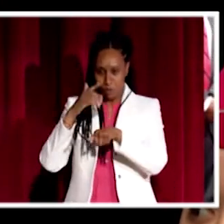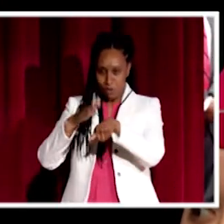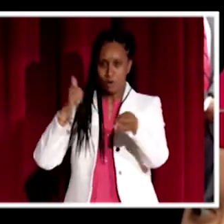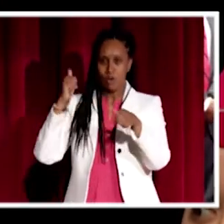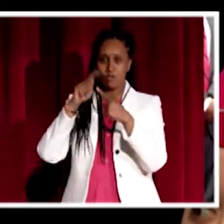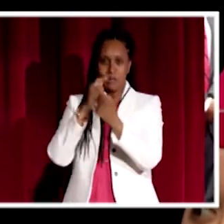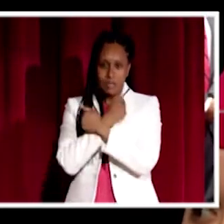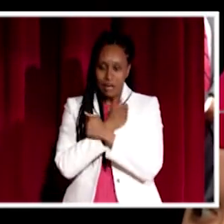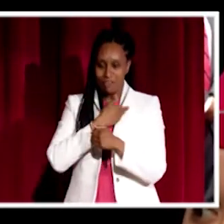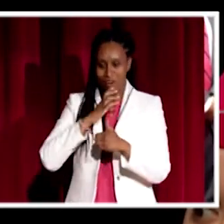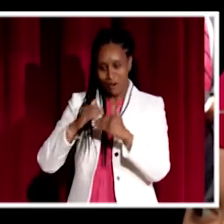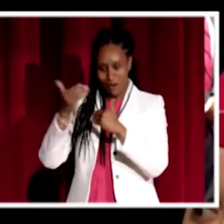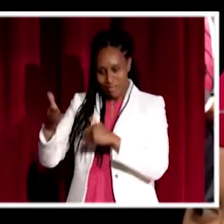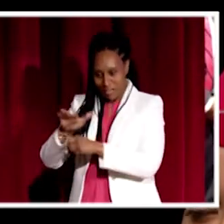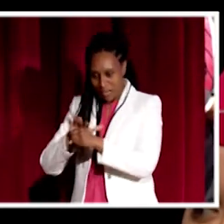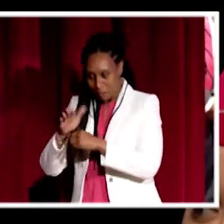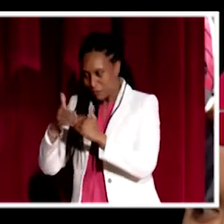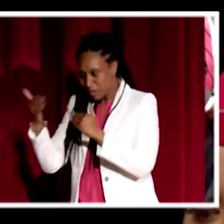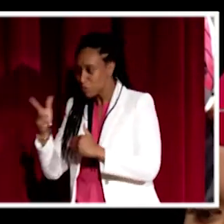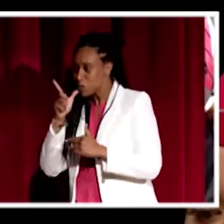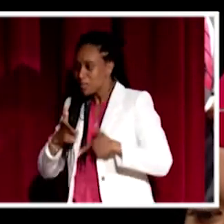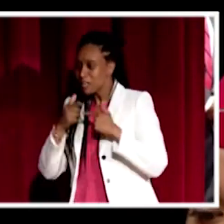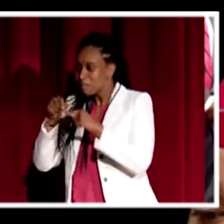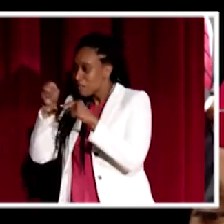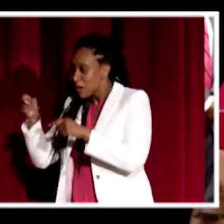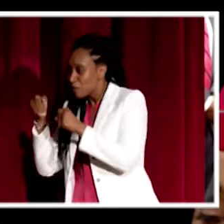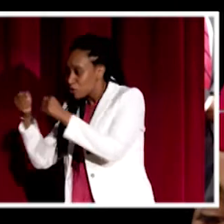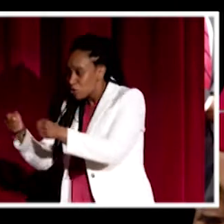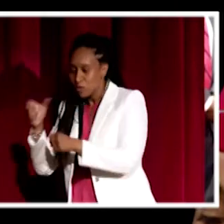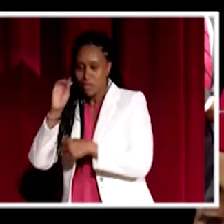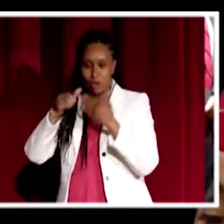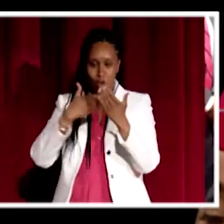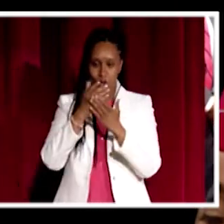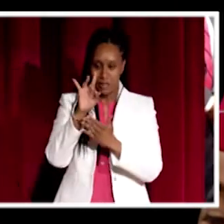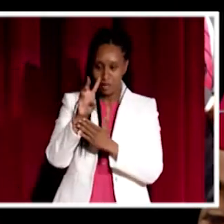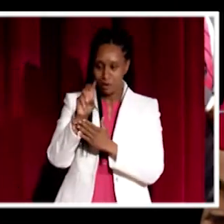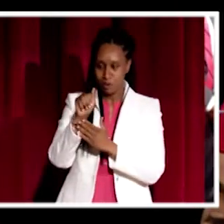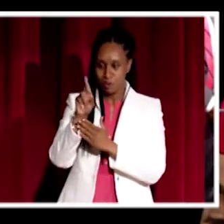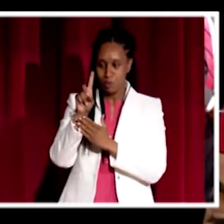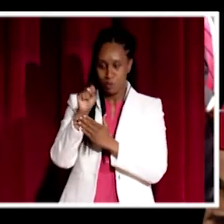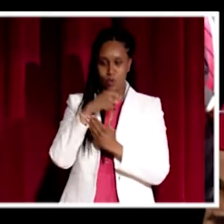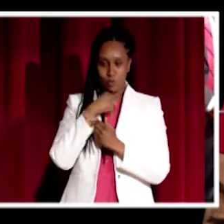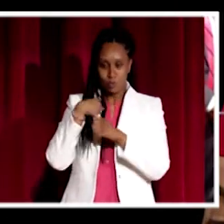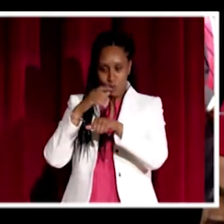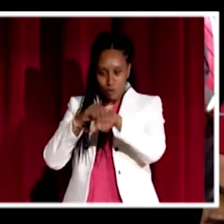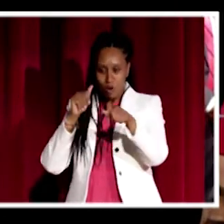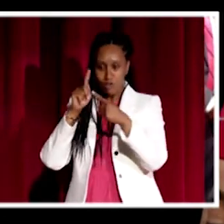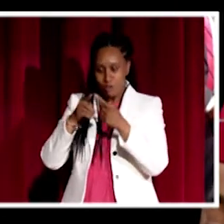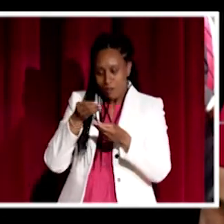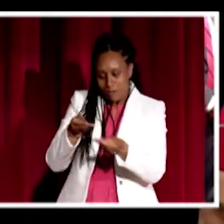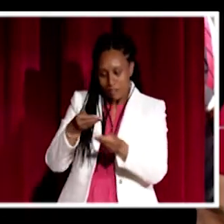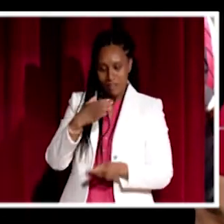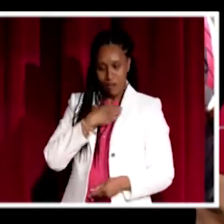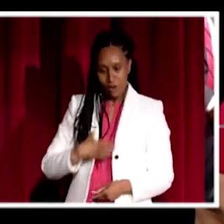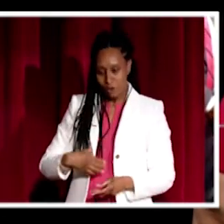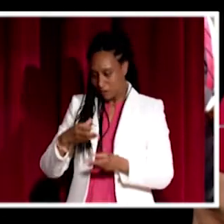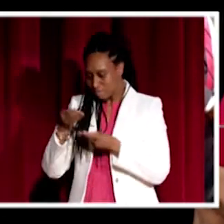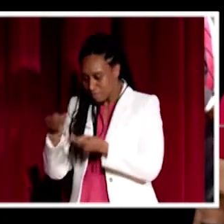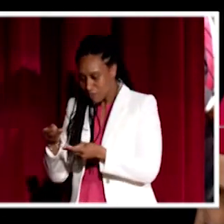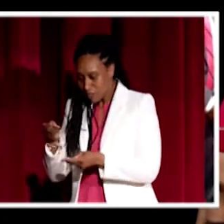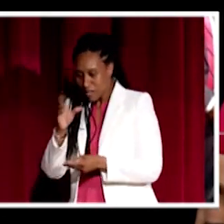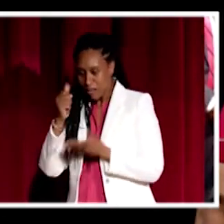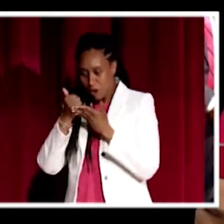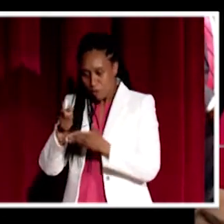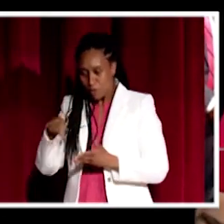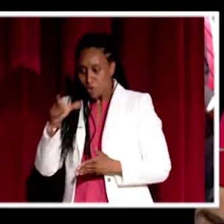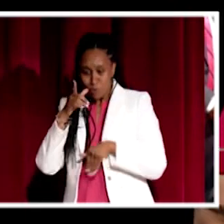our neighbors next door, down the street, and in all 8 wards. We are called to feed the hungry, clothe the naked,